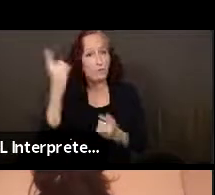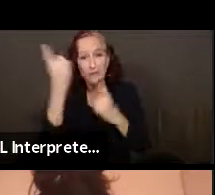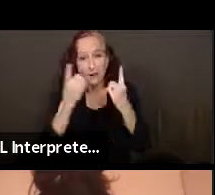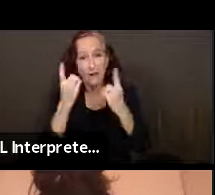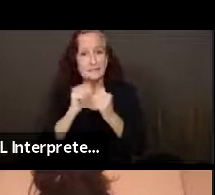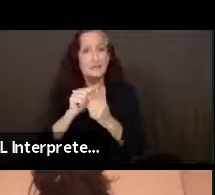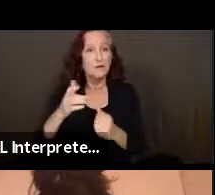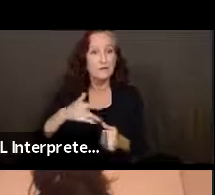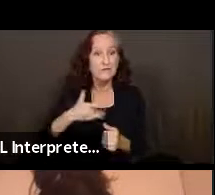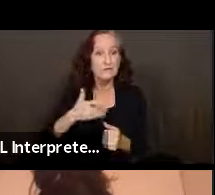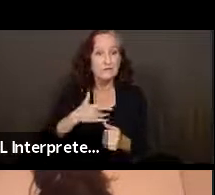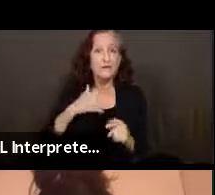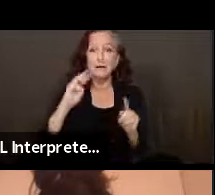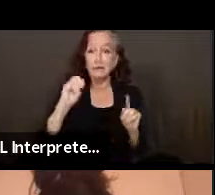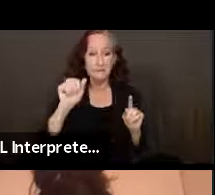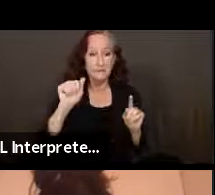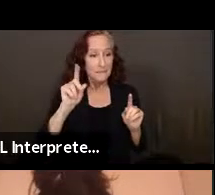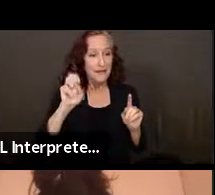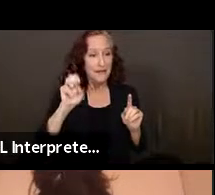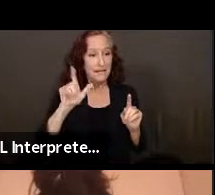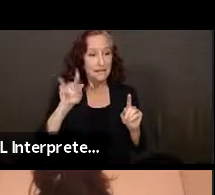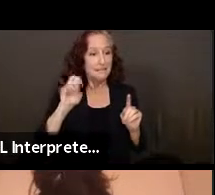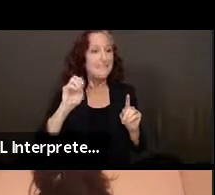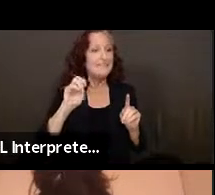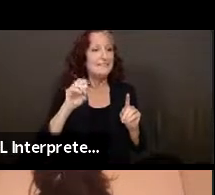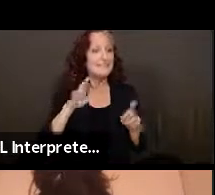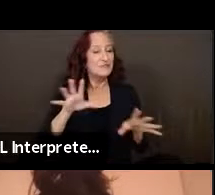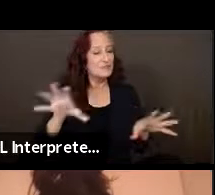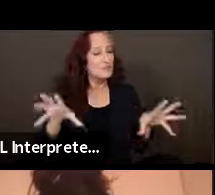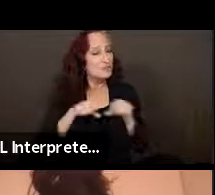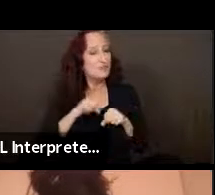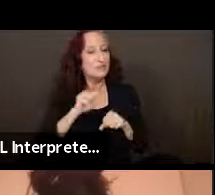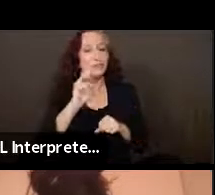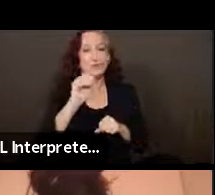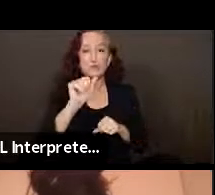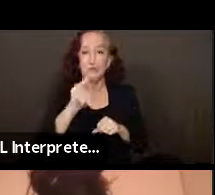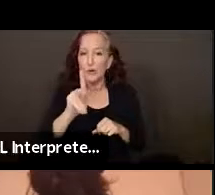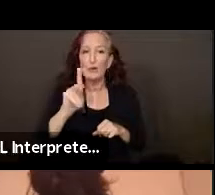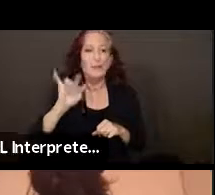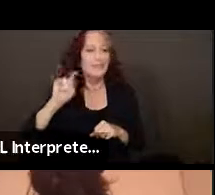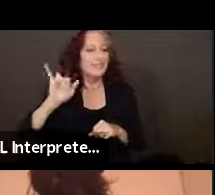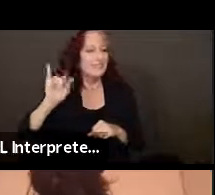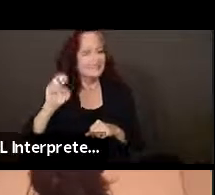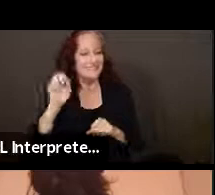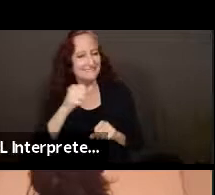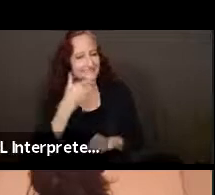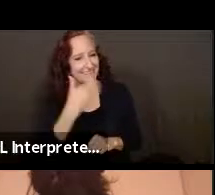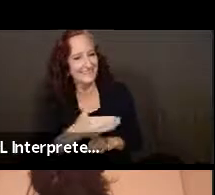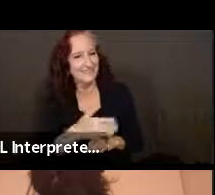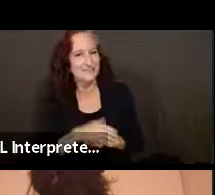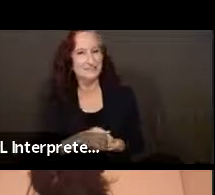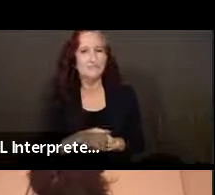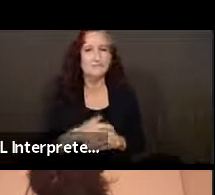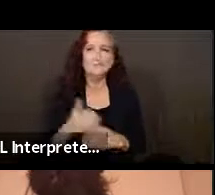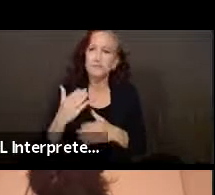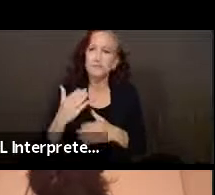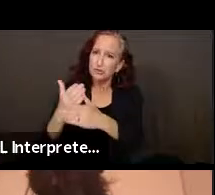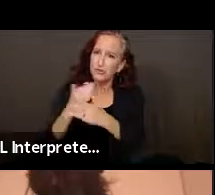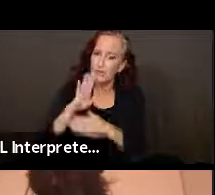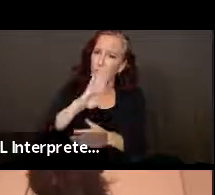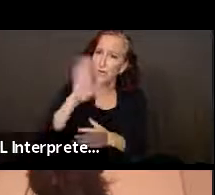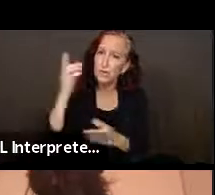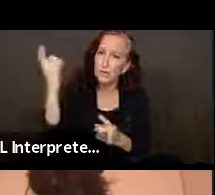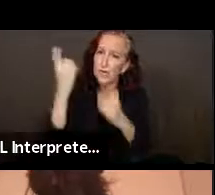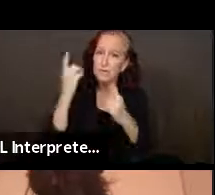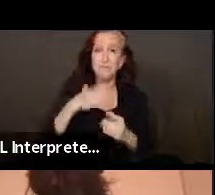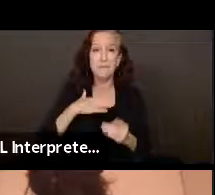it. Thank you, Madeline. Here's to my soaking, taking it in. Let me know how you feel about it too. And it's not perfect,